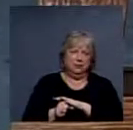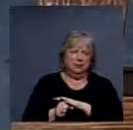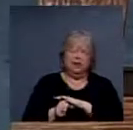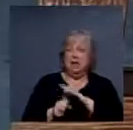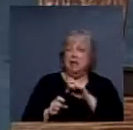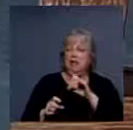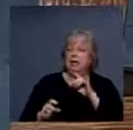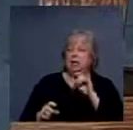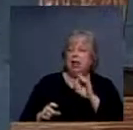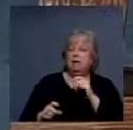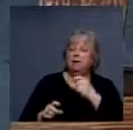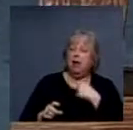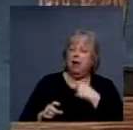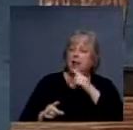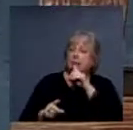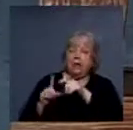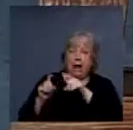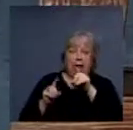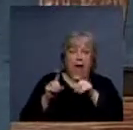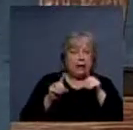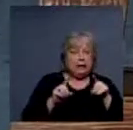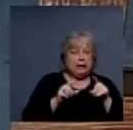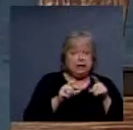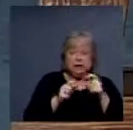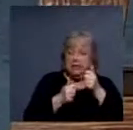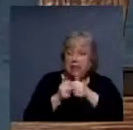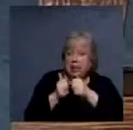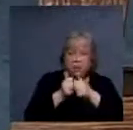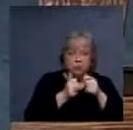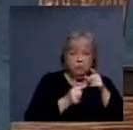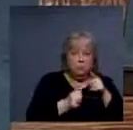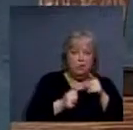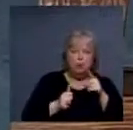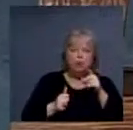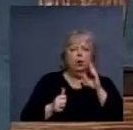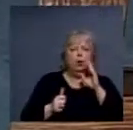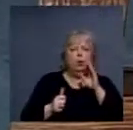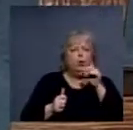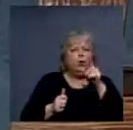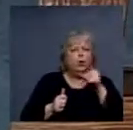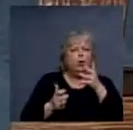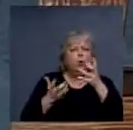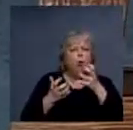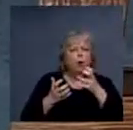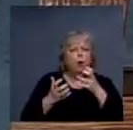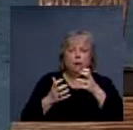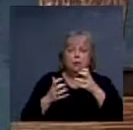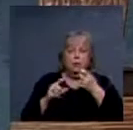each of you, would you want this in across the street from your house?